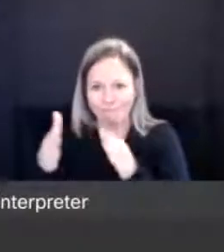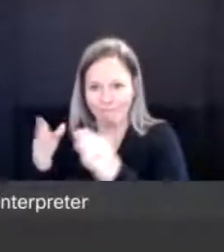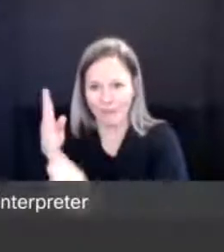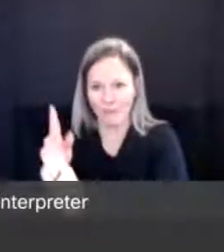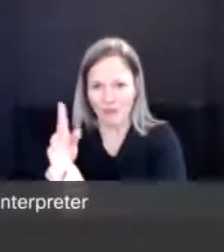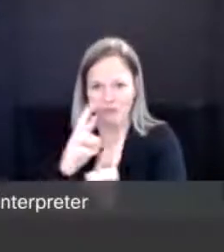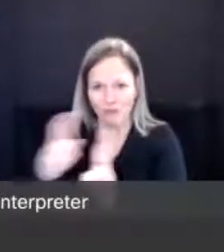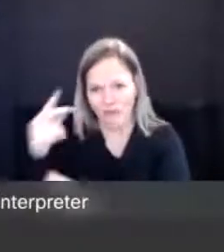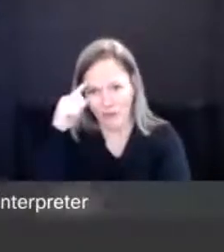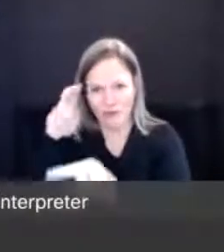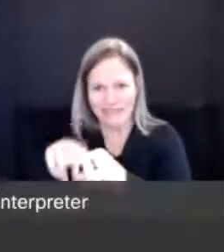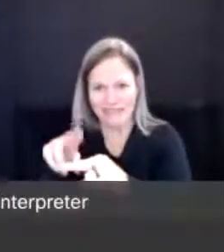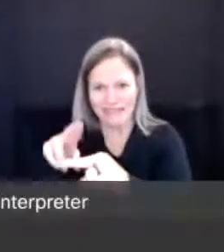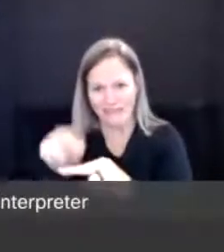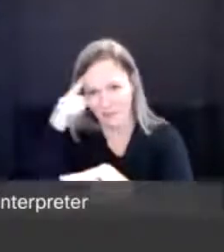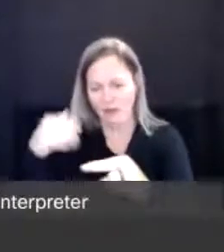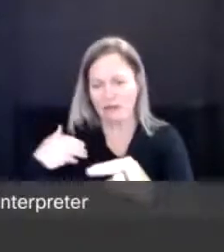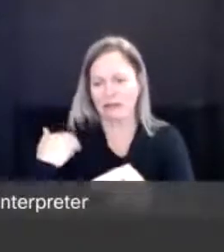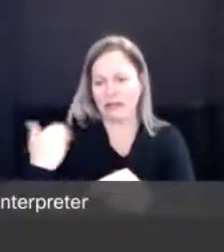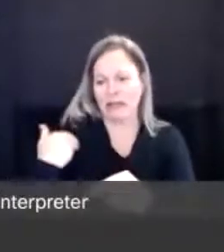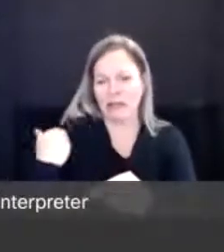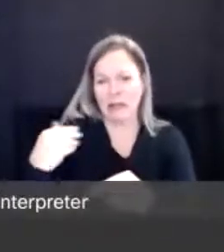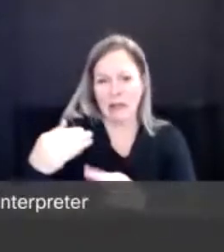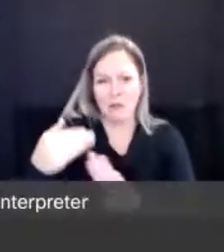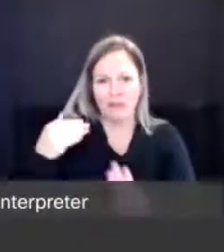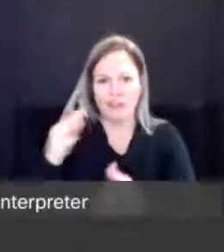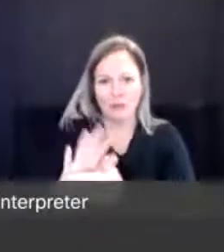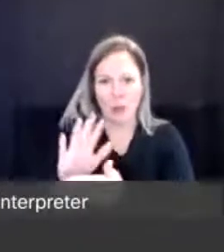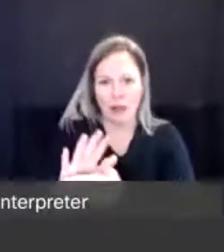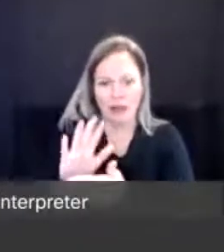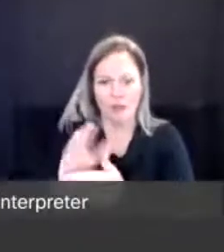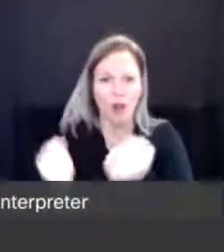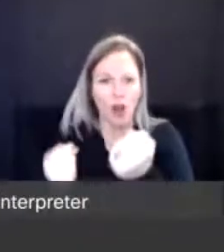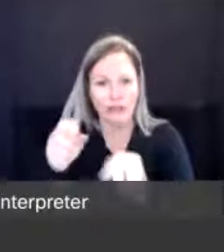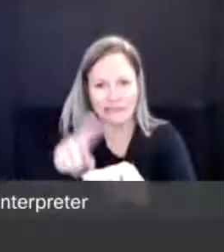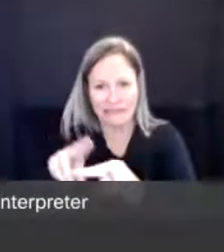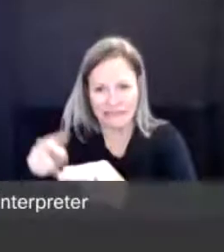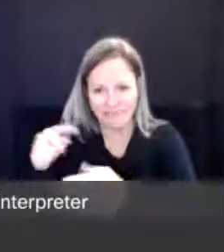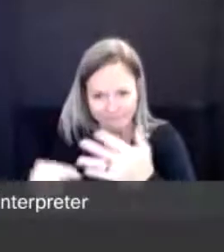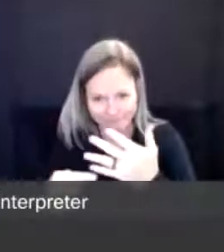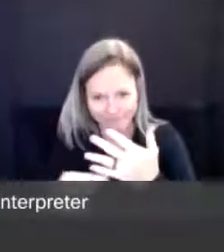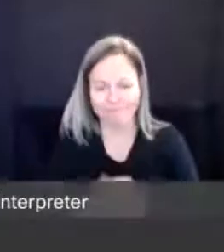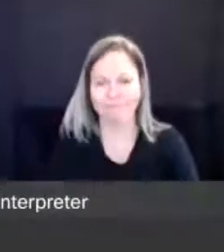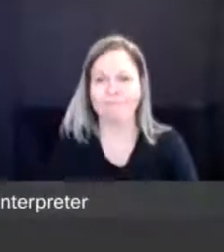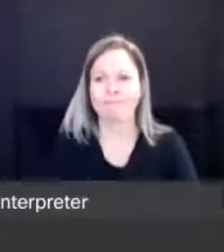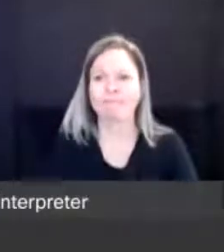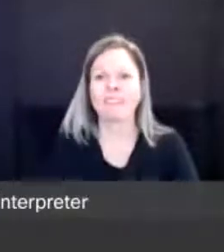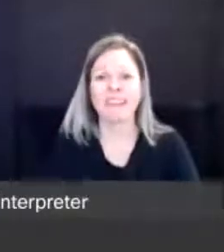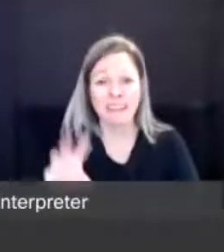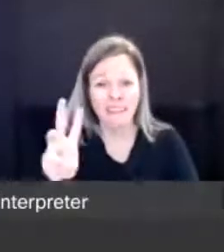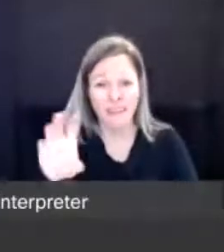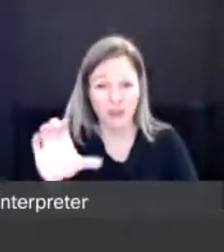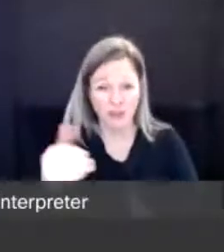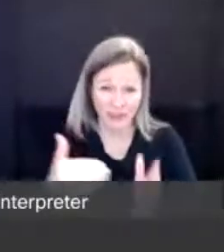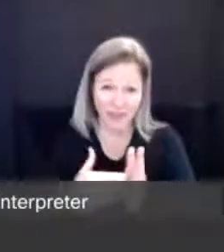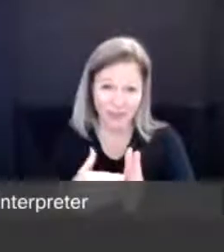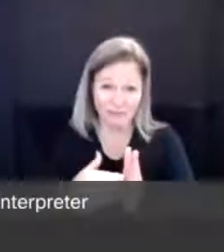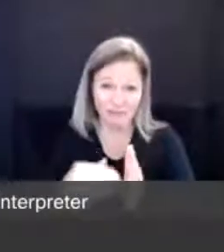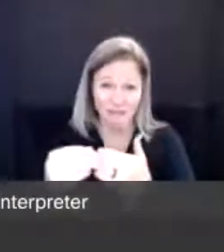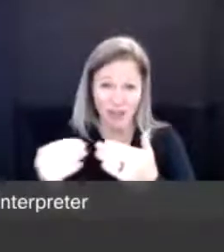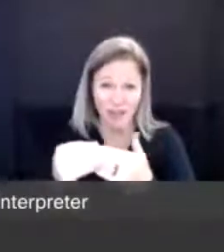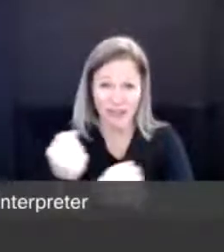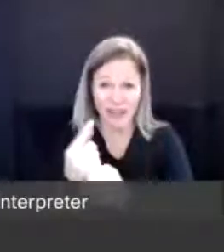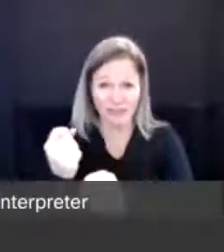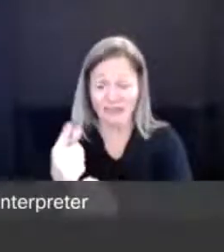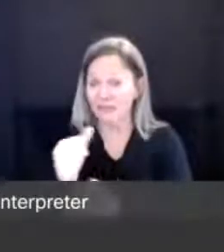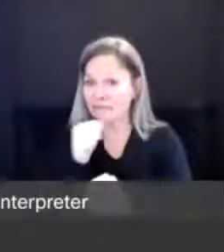seats for our young preschool children with the car seats and so forth. So that $600,000 per year doesn't go a long way.